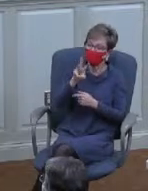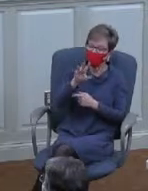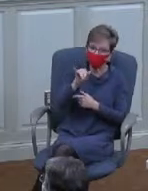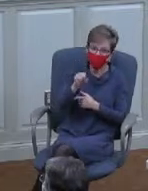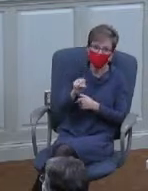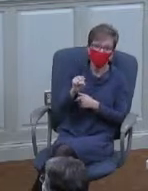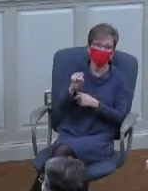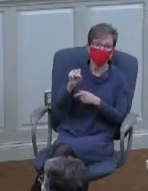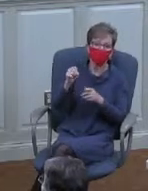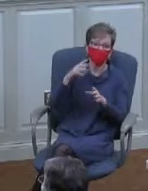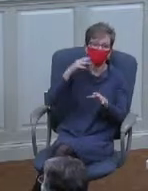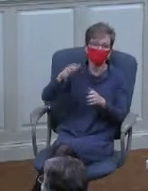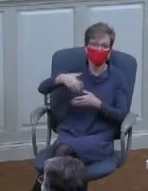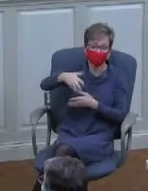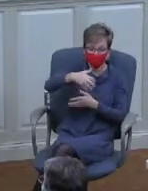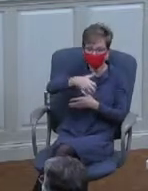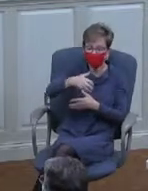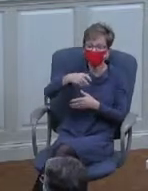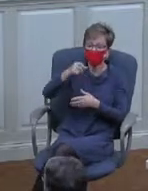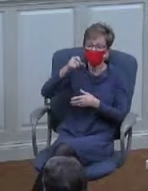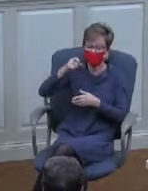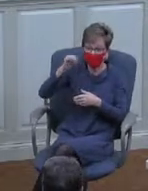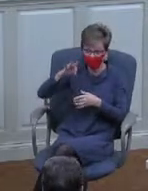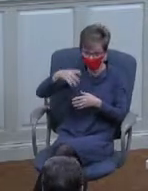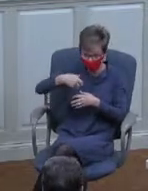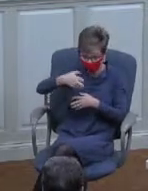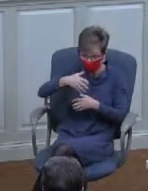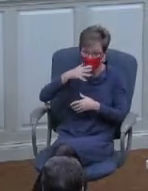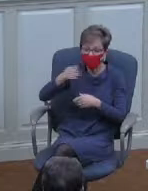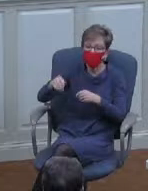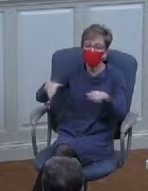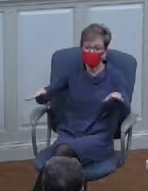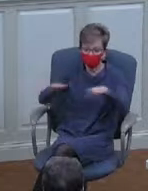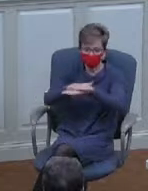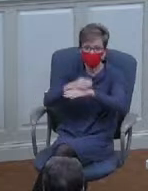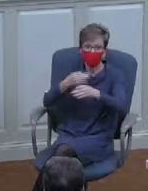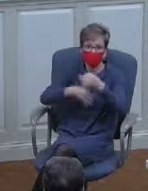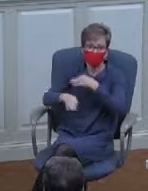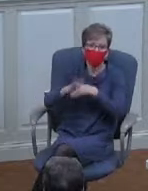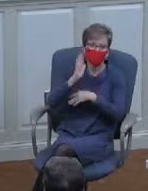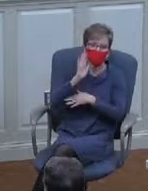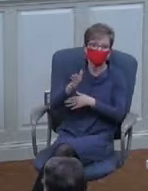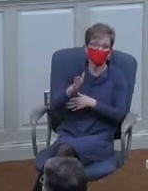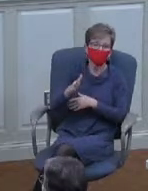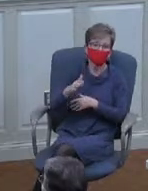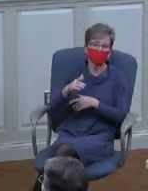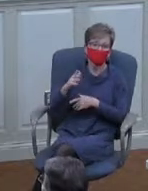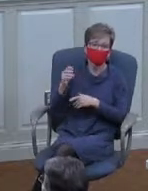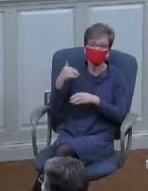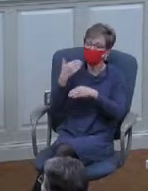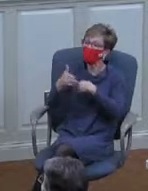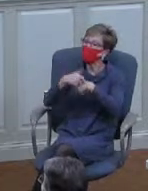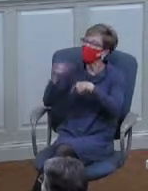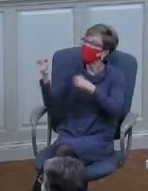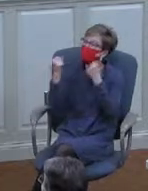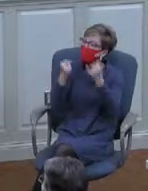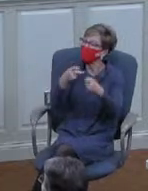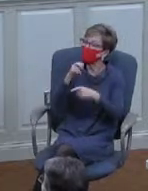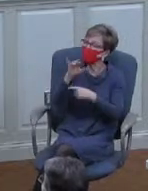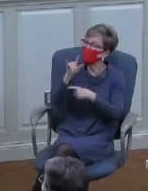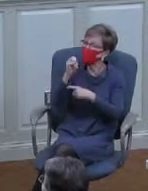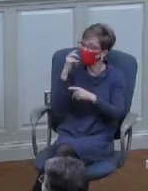owners will be replaced in kind. So just something to think about there next time you're headed out towards Perryville and see some activity